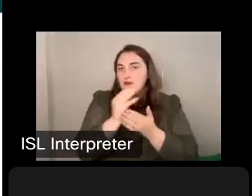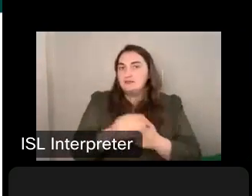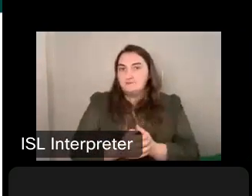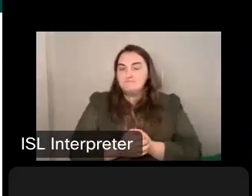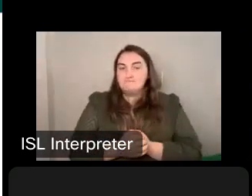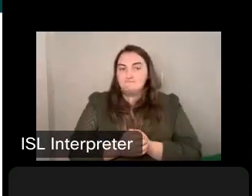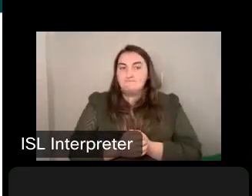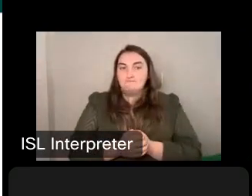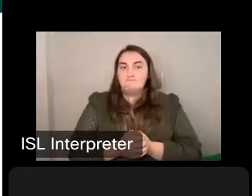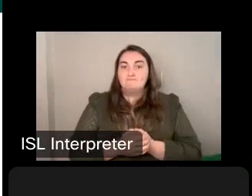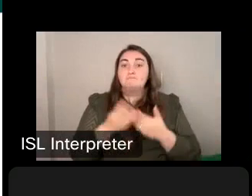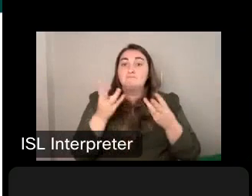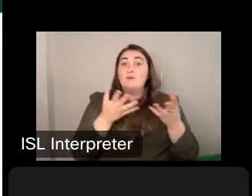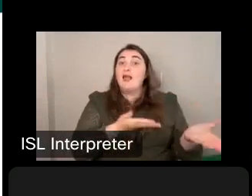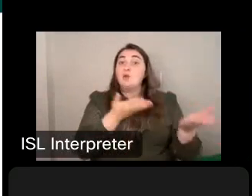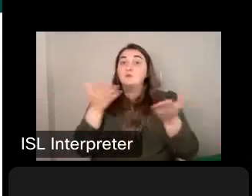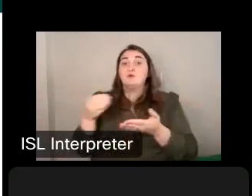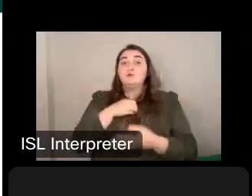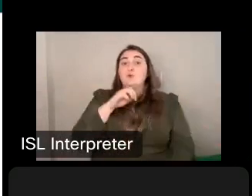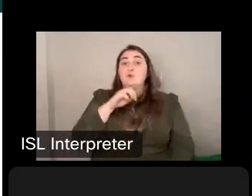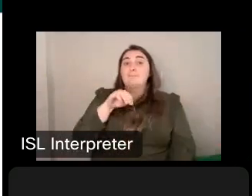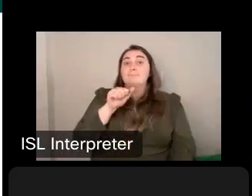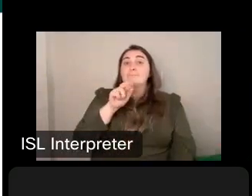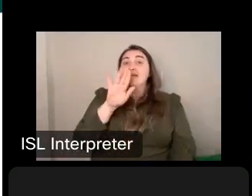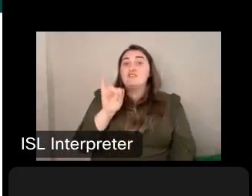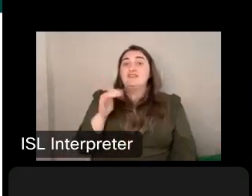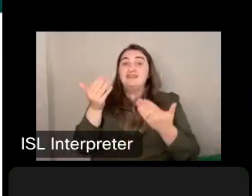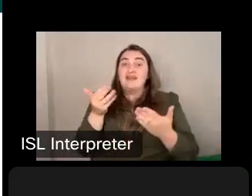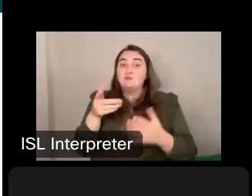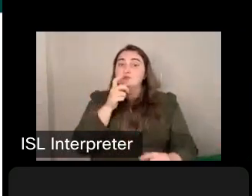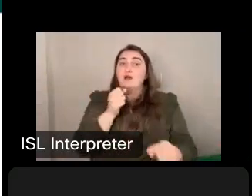I'm going to hand you over to Mary Friel now to talk more about the Assist